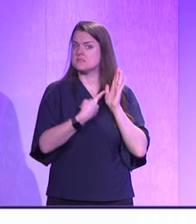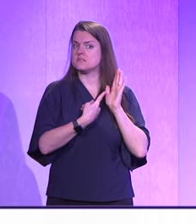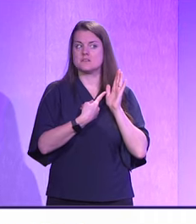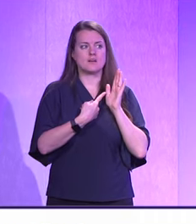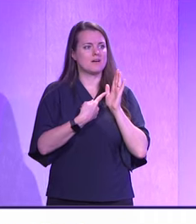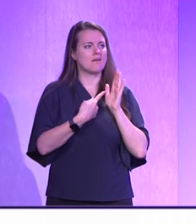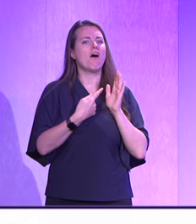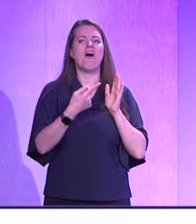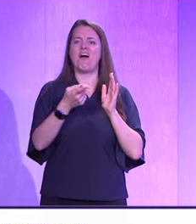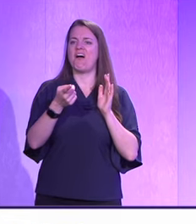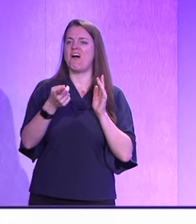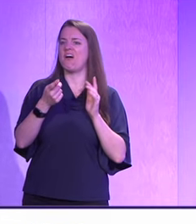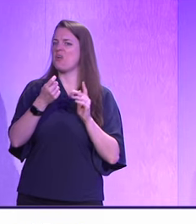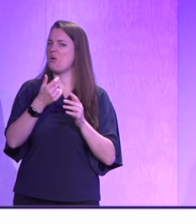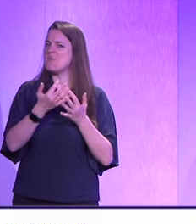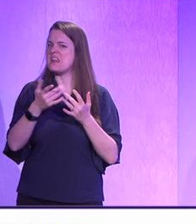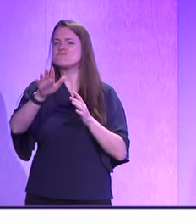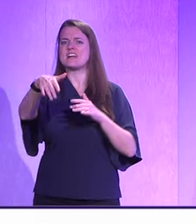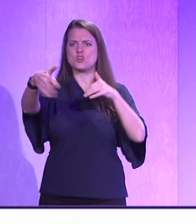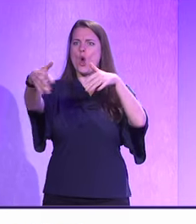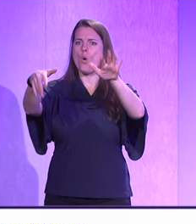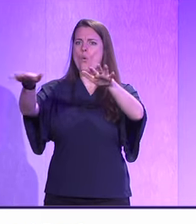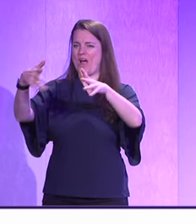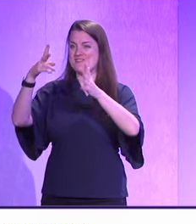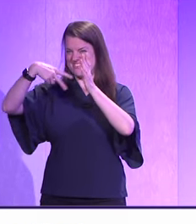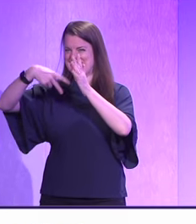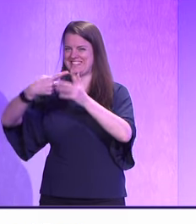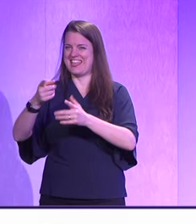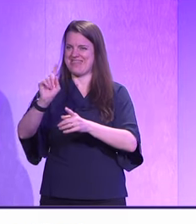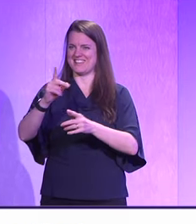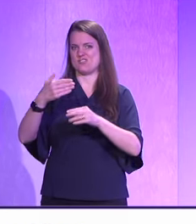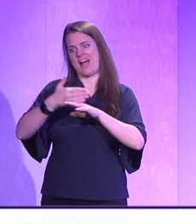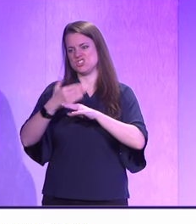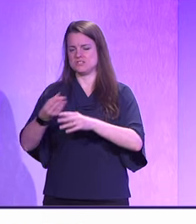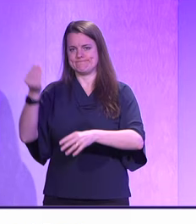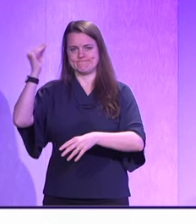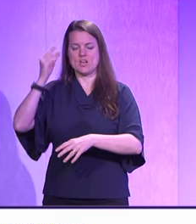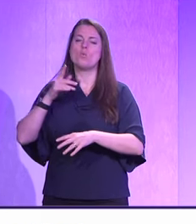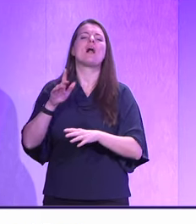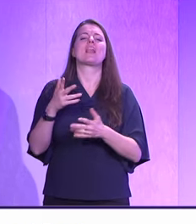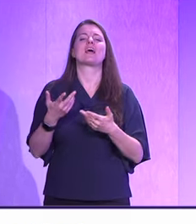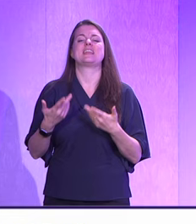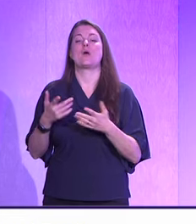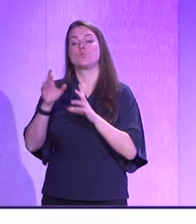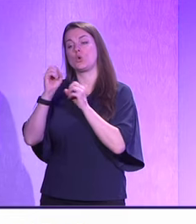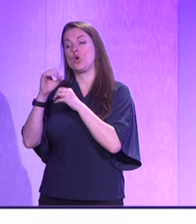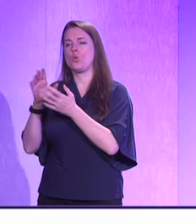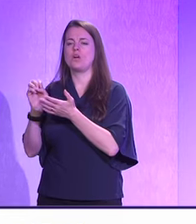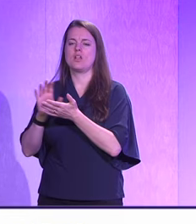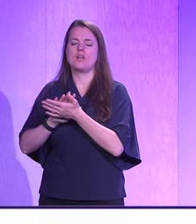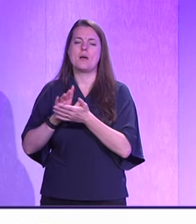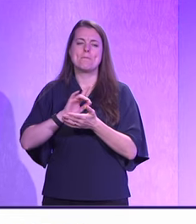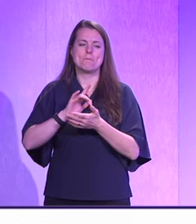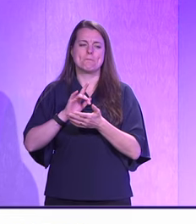Oh, here's another takeaway action. Go and discover the puppet state of DevOps. Well, it's puppet and Google now, because there was